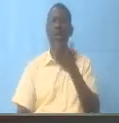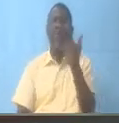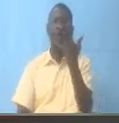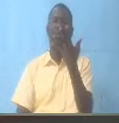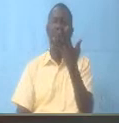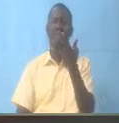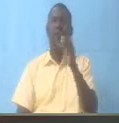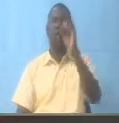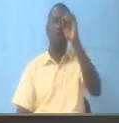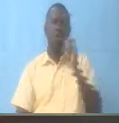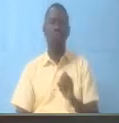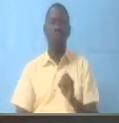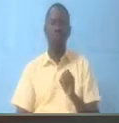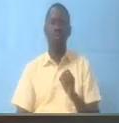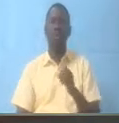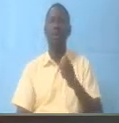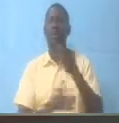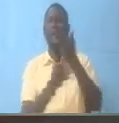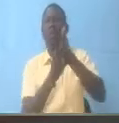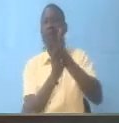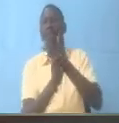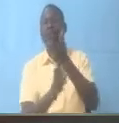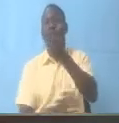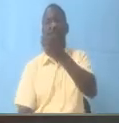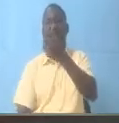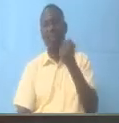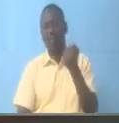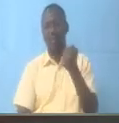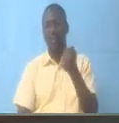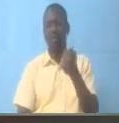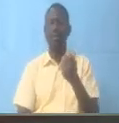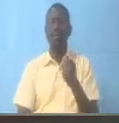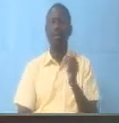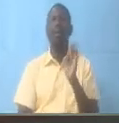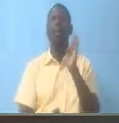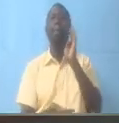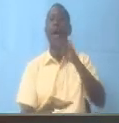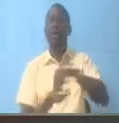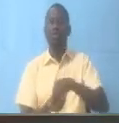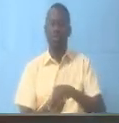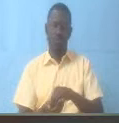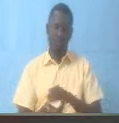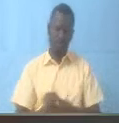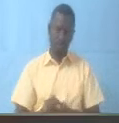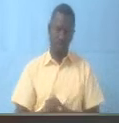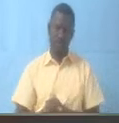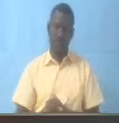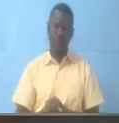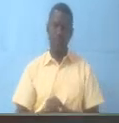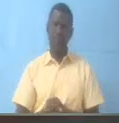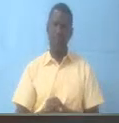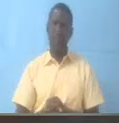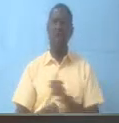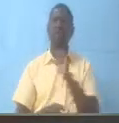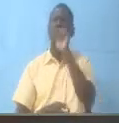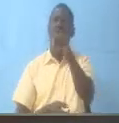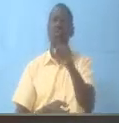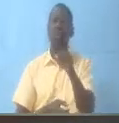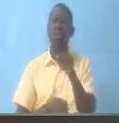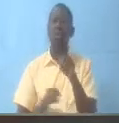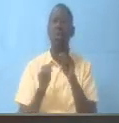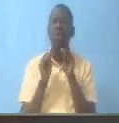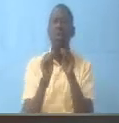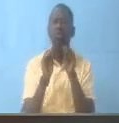October 1960 ci Banjul ci Gambia. Kindly give us a brief summary of your educational background.